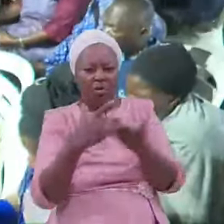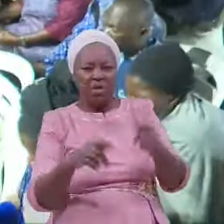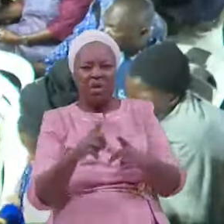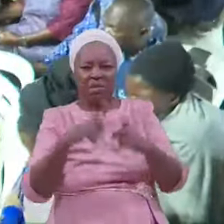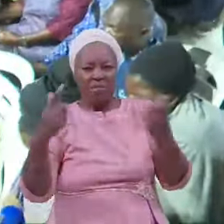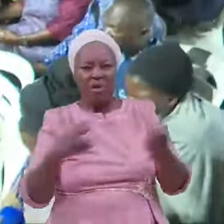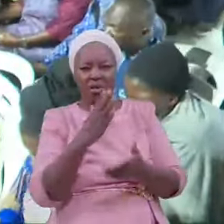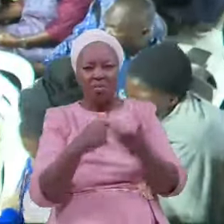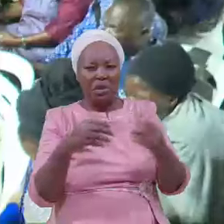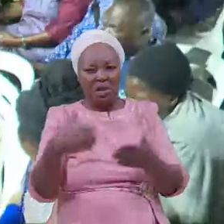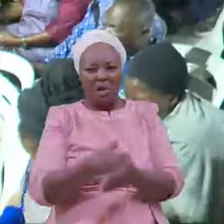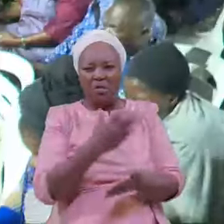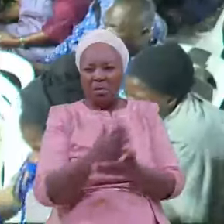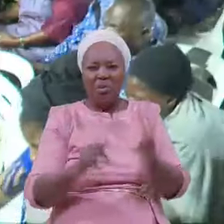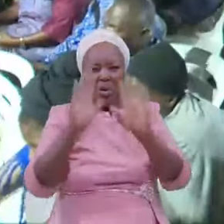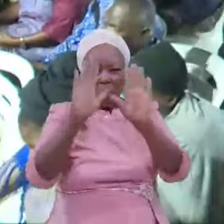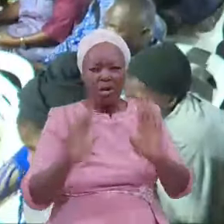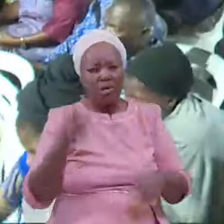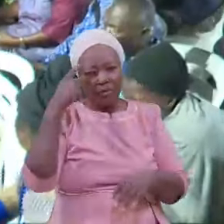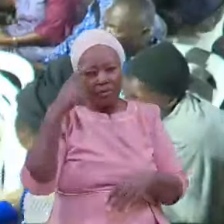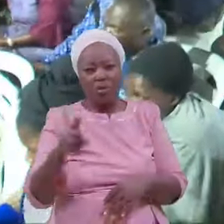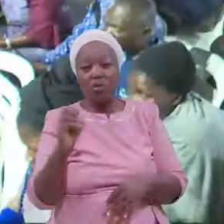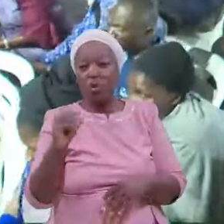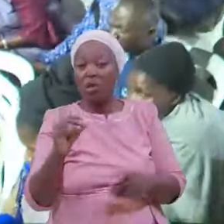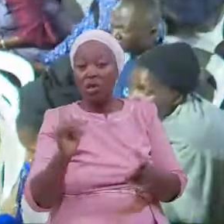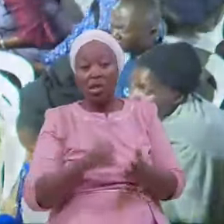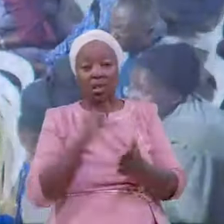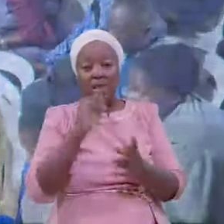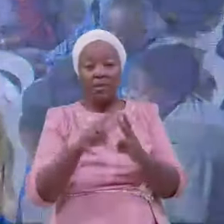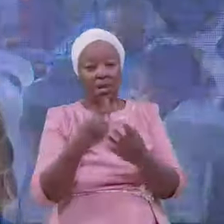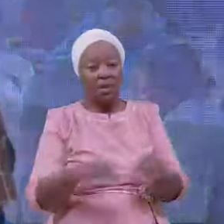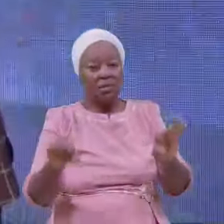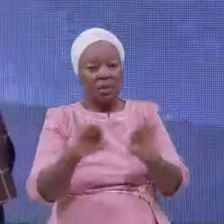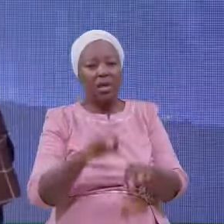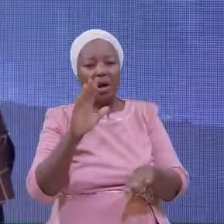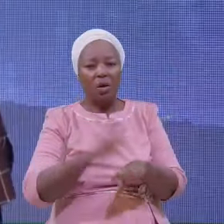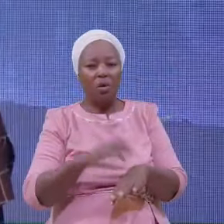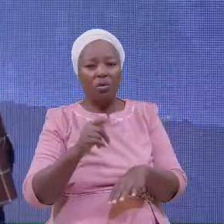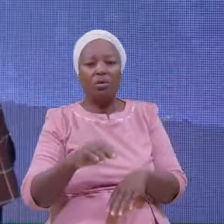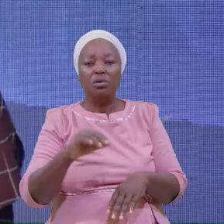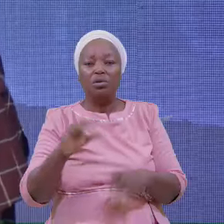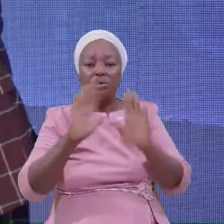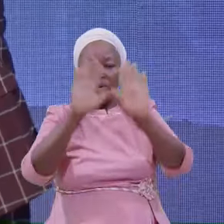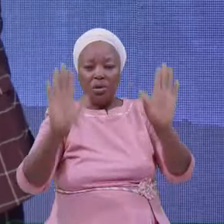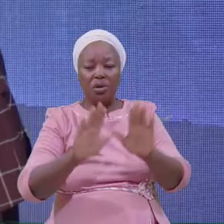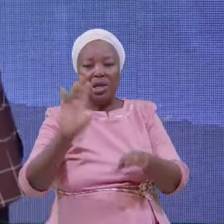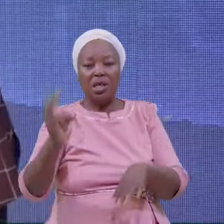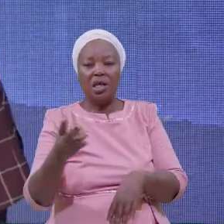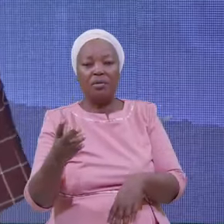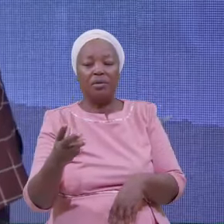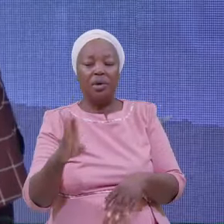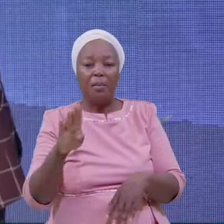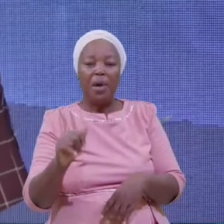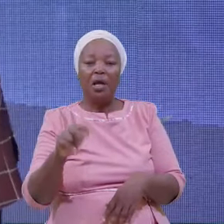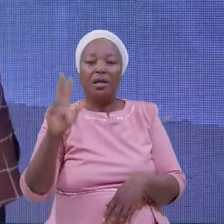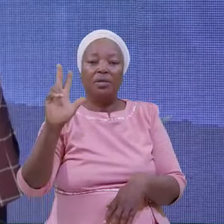7th. Very important, from 3 p.m. The Lord will help us. There will be ministration from the man of God